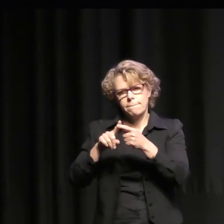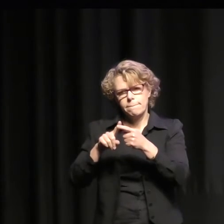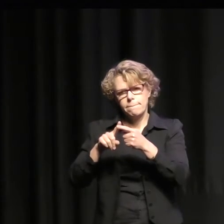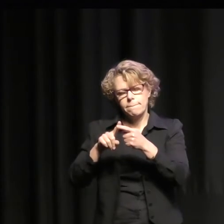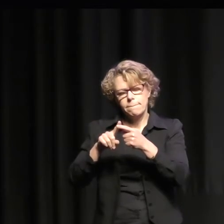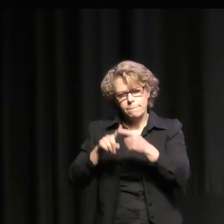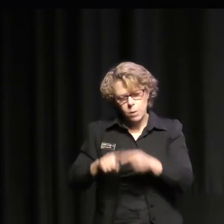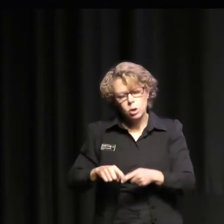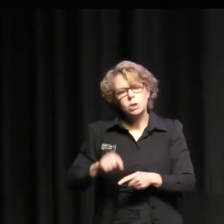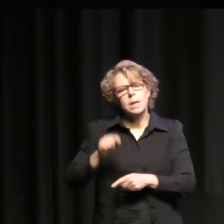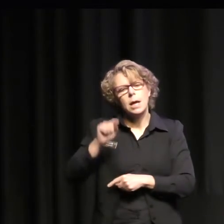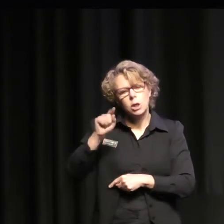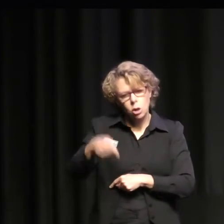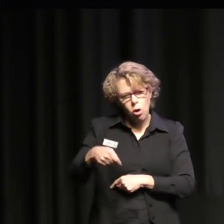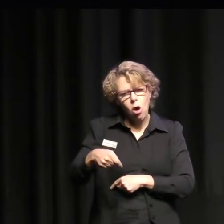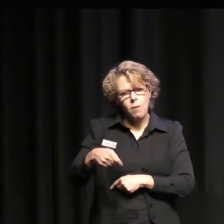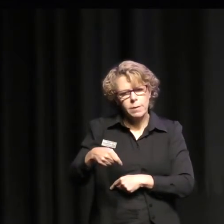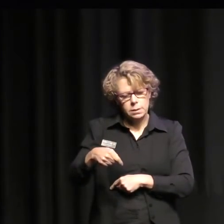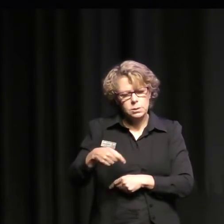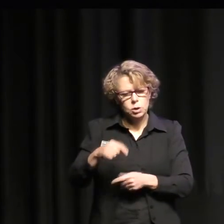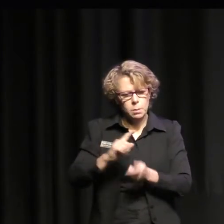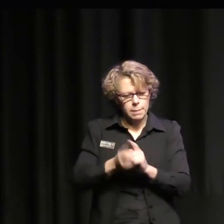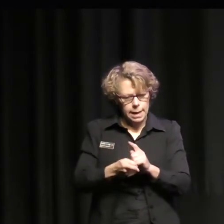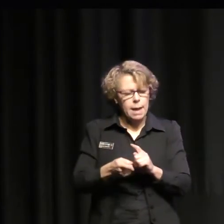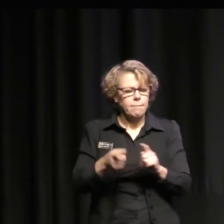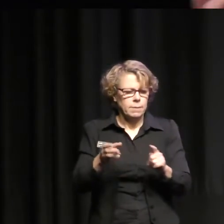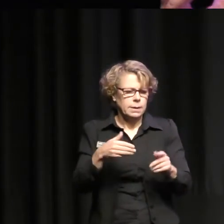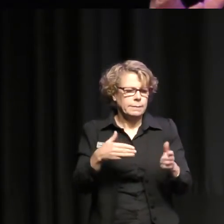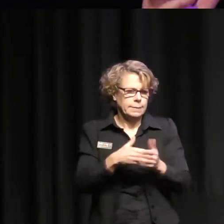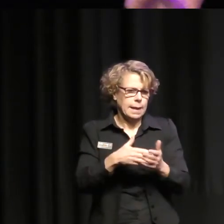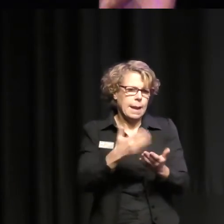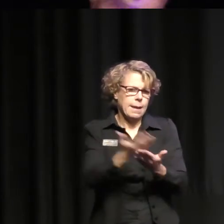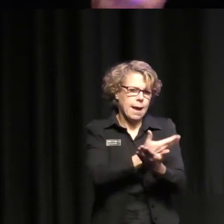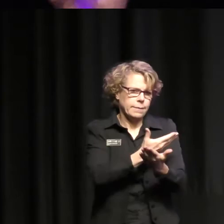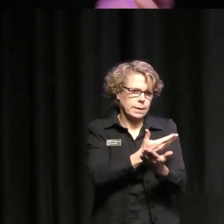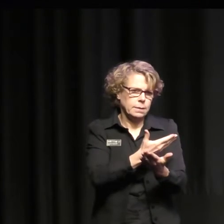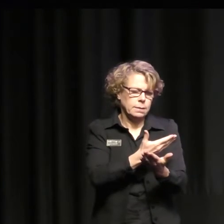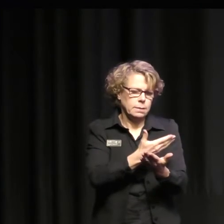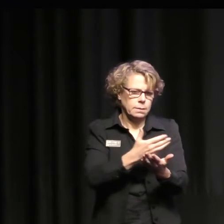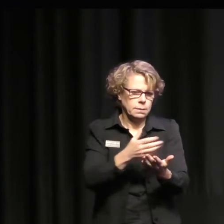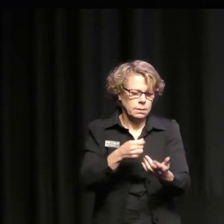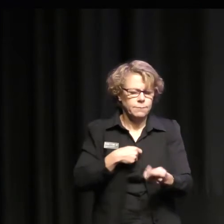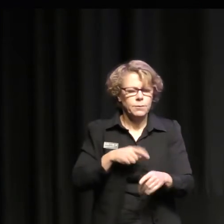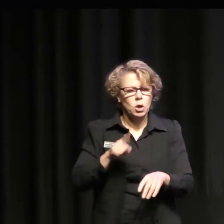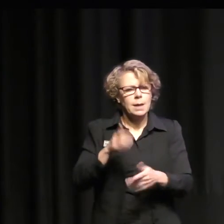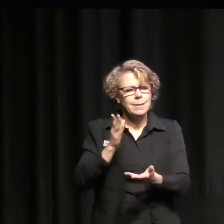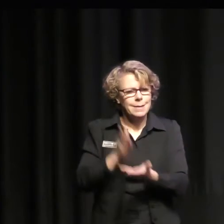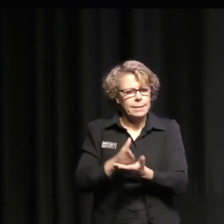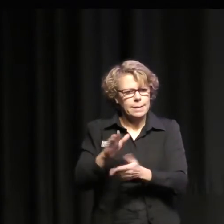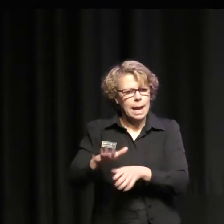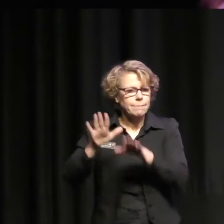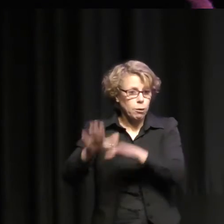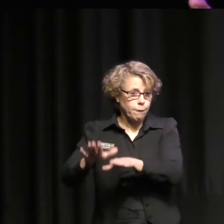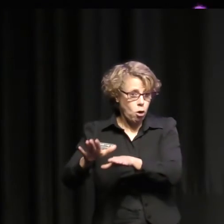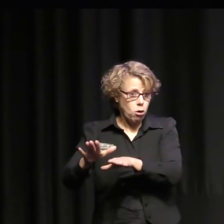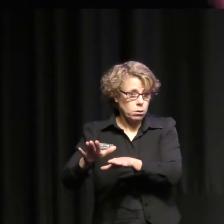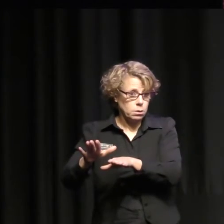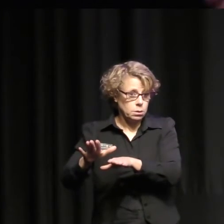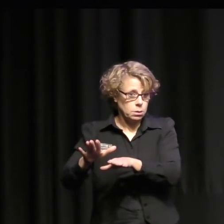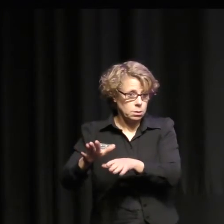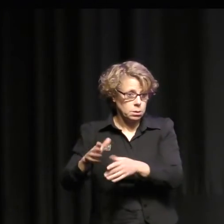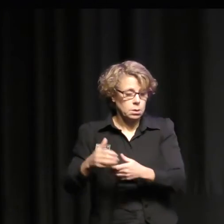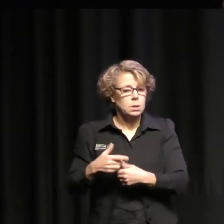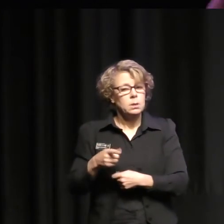of demands made against the state for the right of subsistence, the right